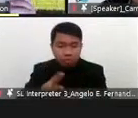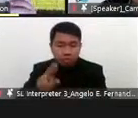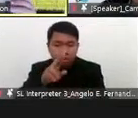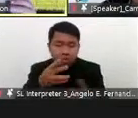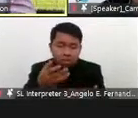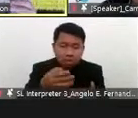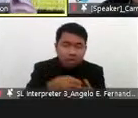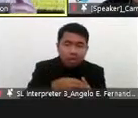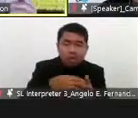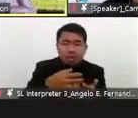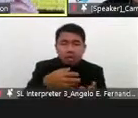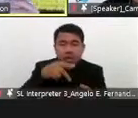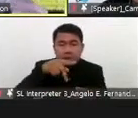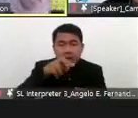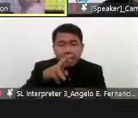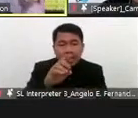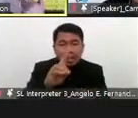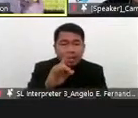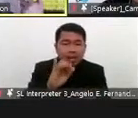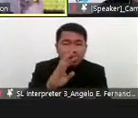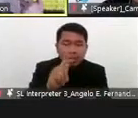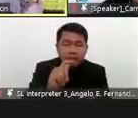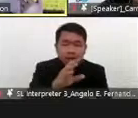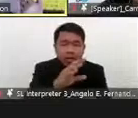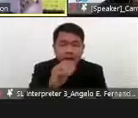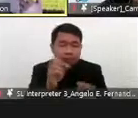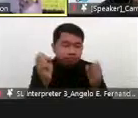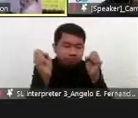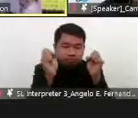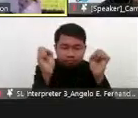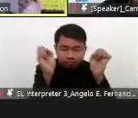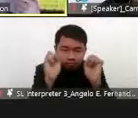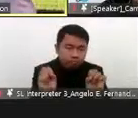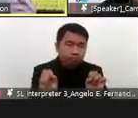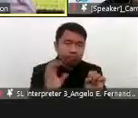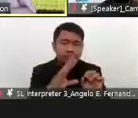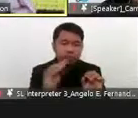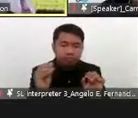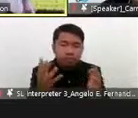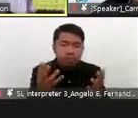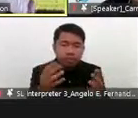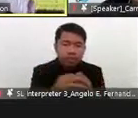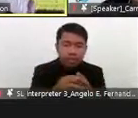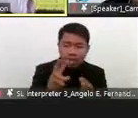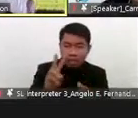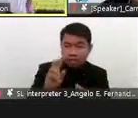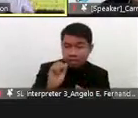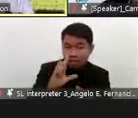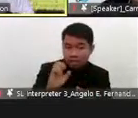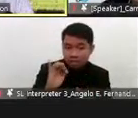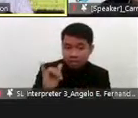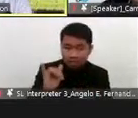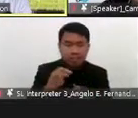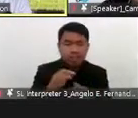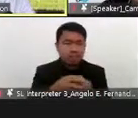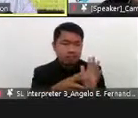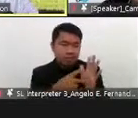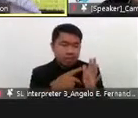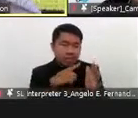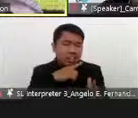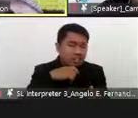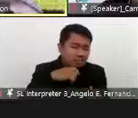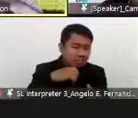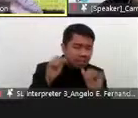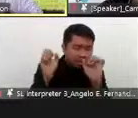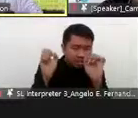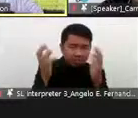extreme storms that would have washed things into the valleys. That would be an El Nino year. A La Nina year